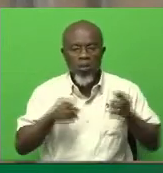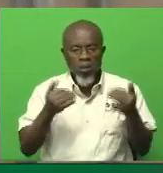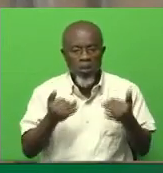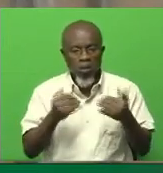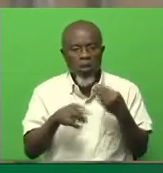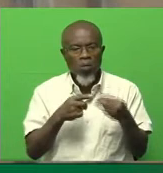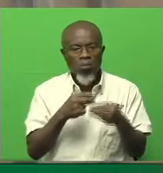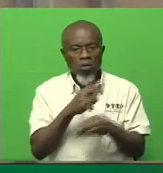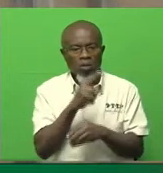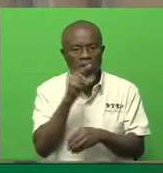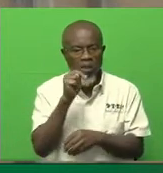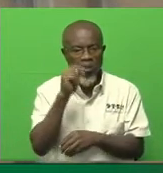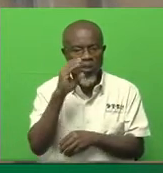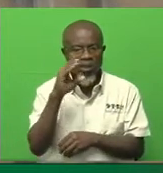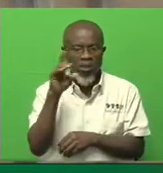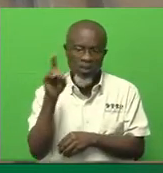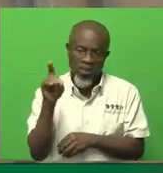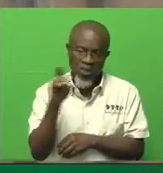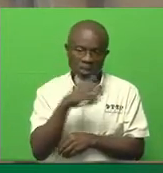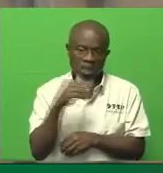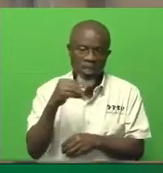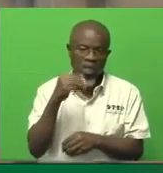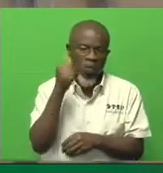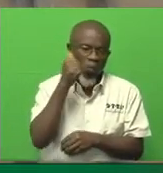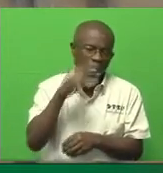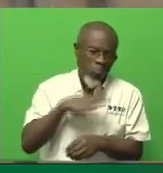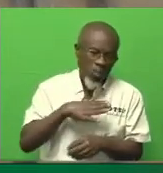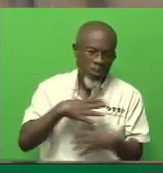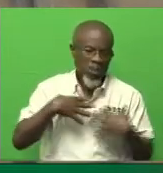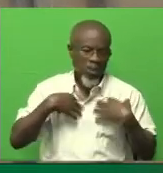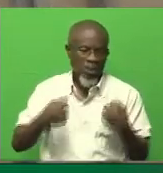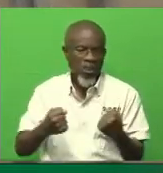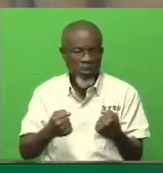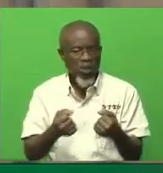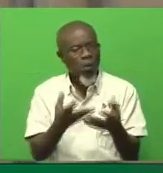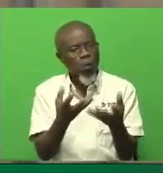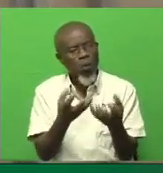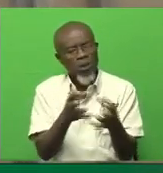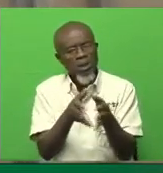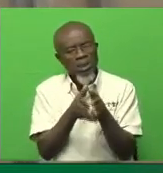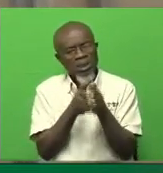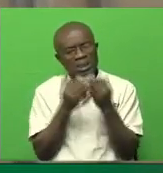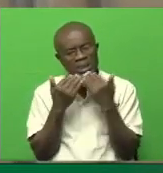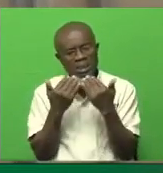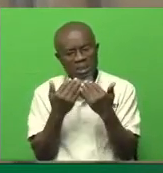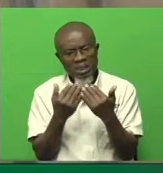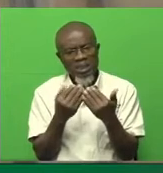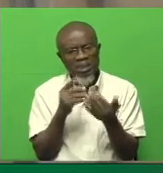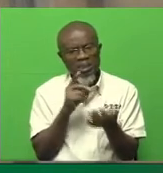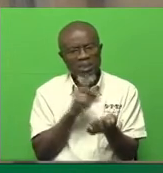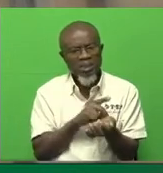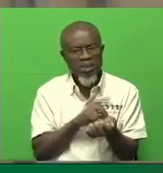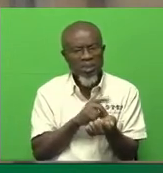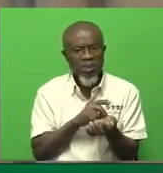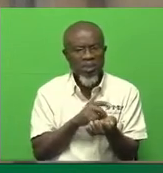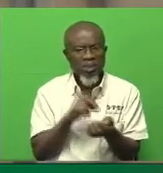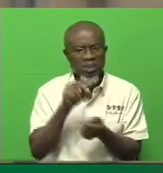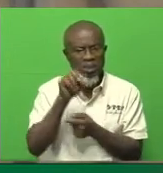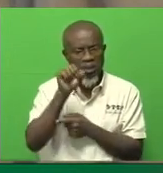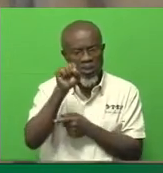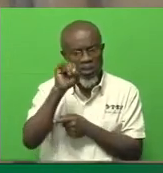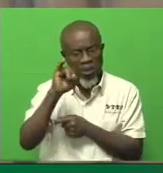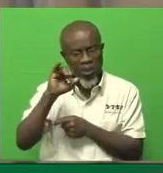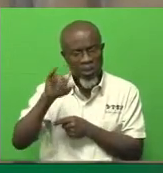women's health I want to thank Dr adish Sergio Singh and staff Dr Roma brijlal